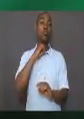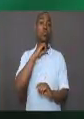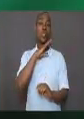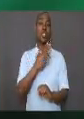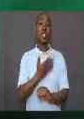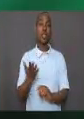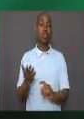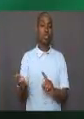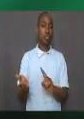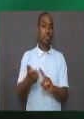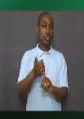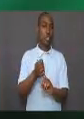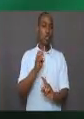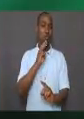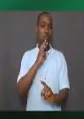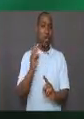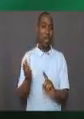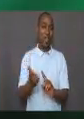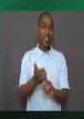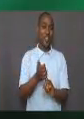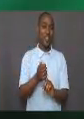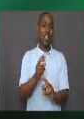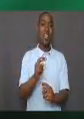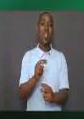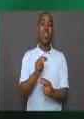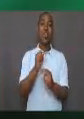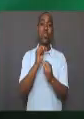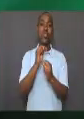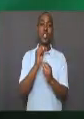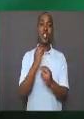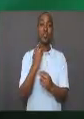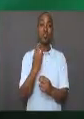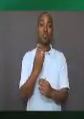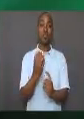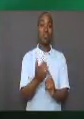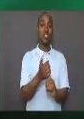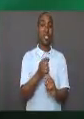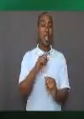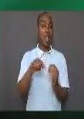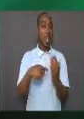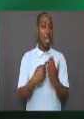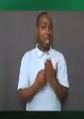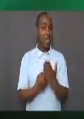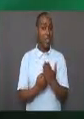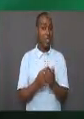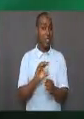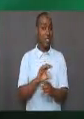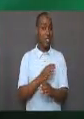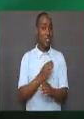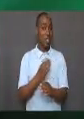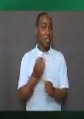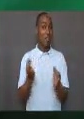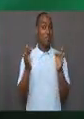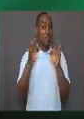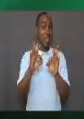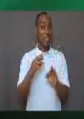materials, water, and nutrients that can be used or secreted as